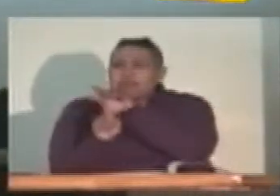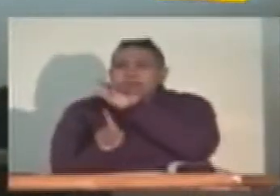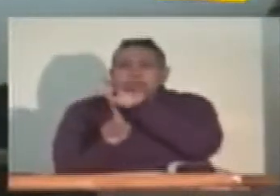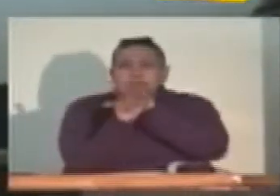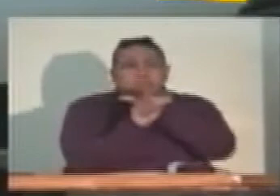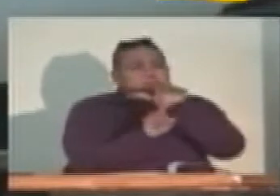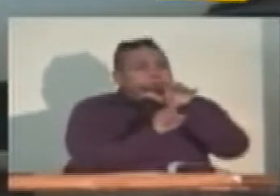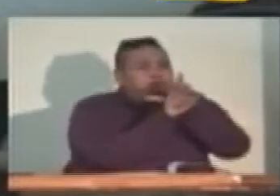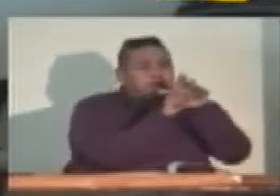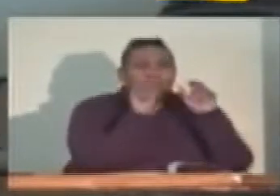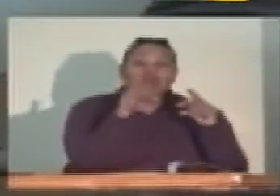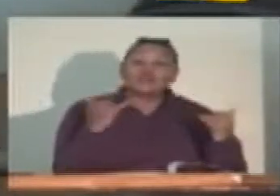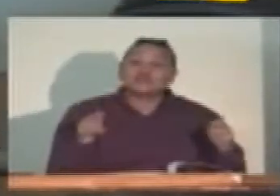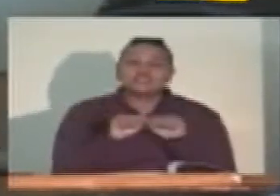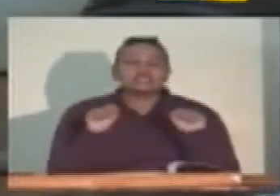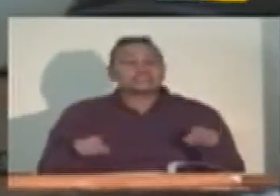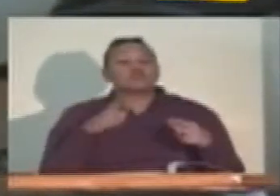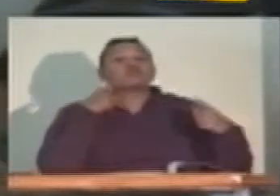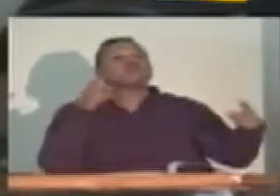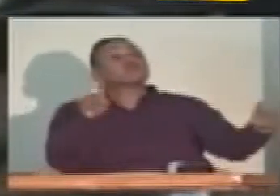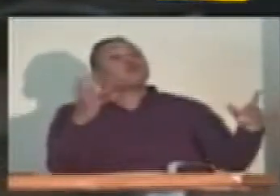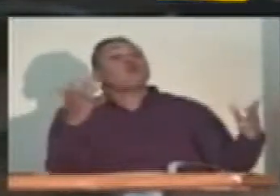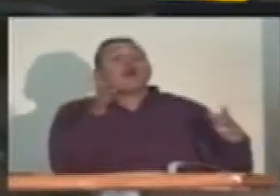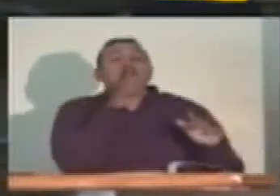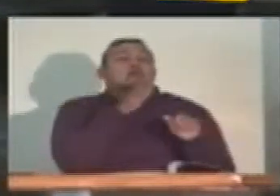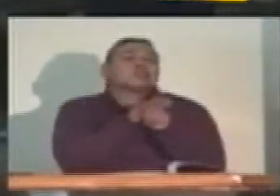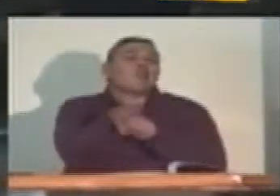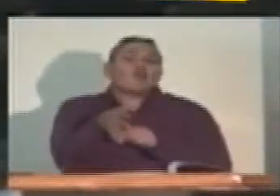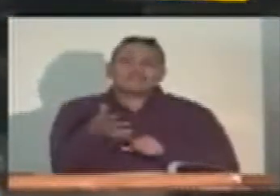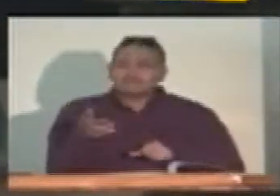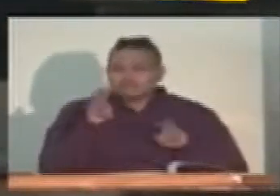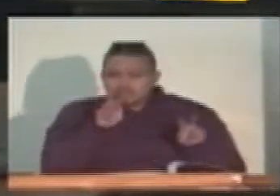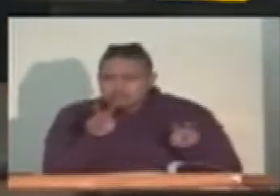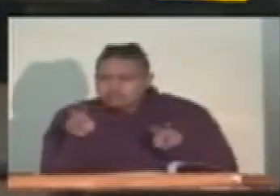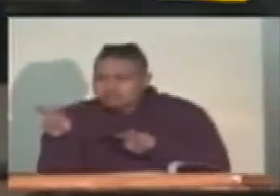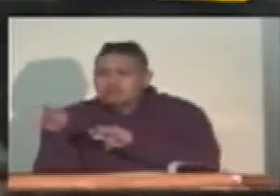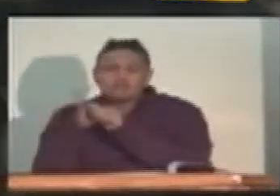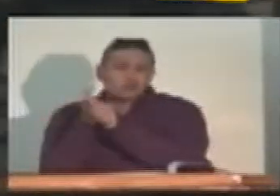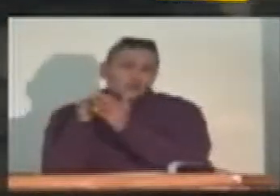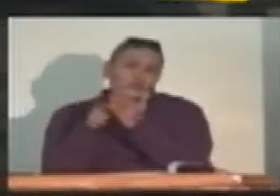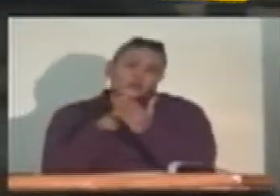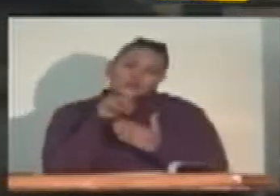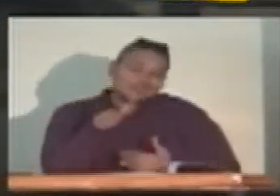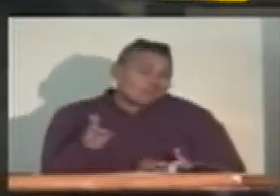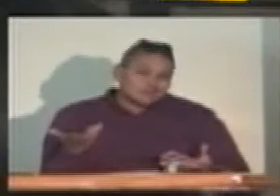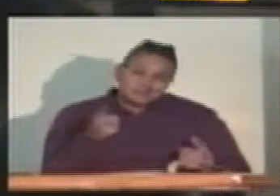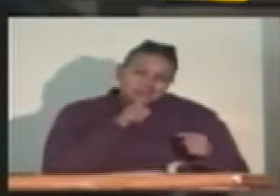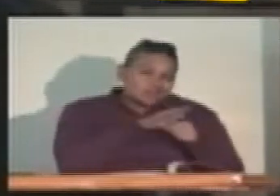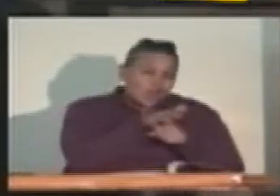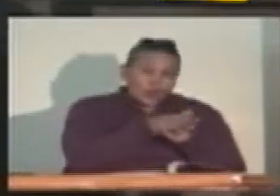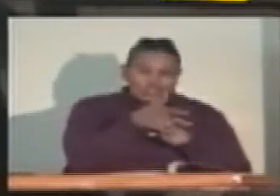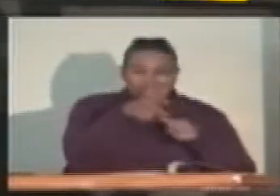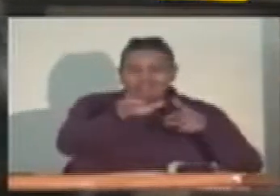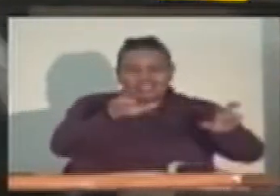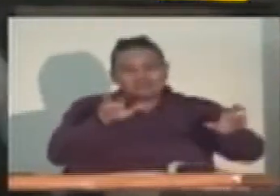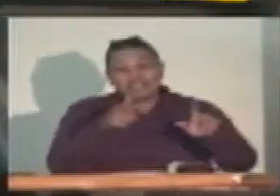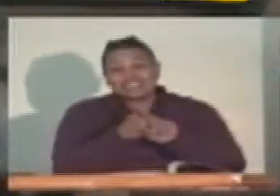system today is a result of the lack of enforcement of regulation, inadequate